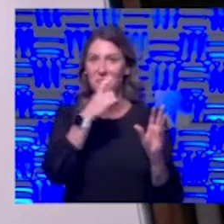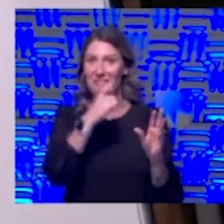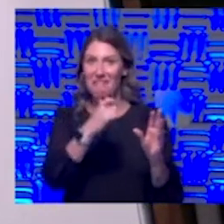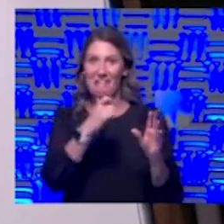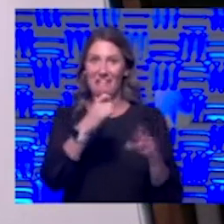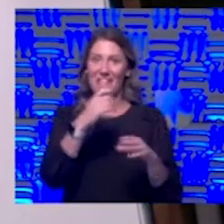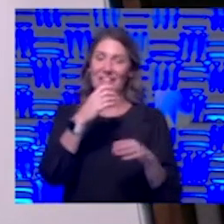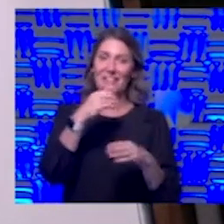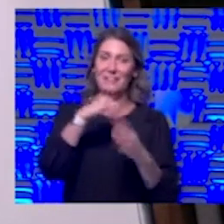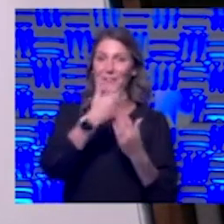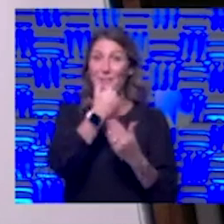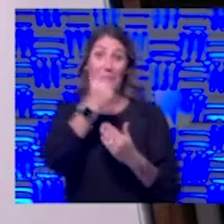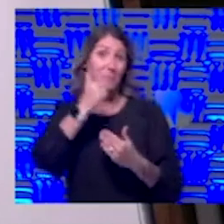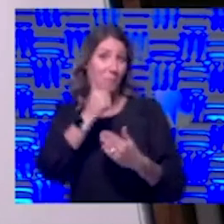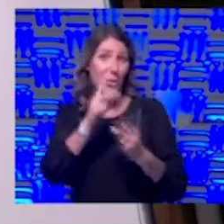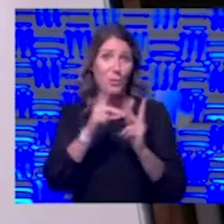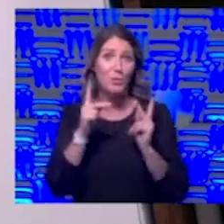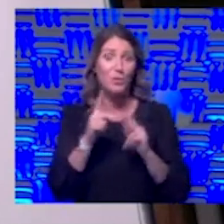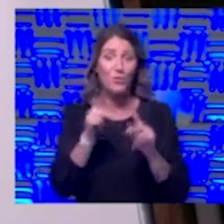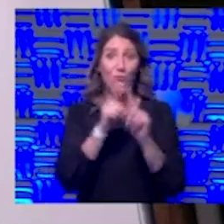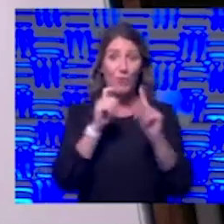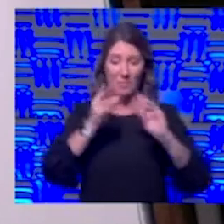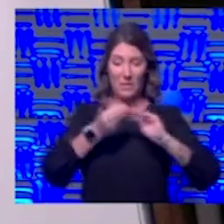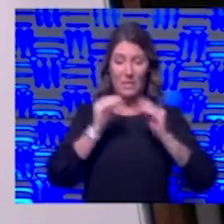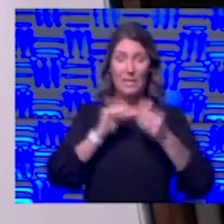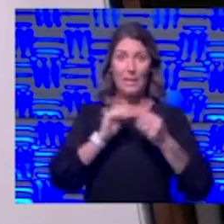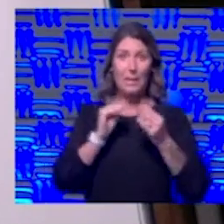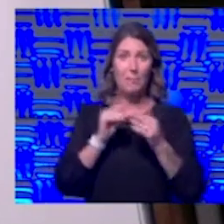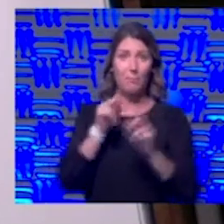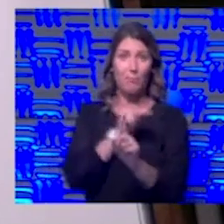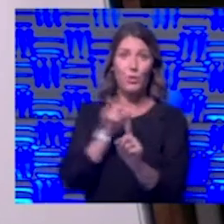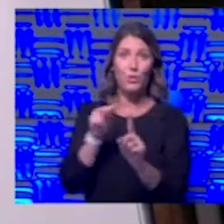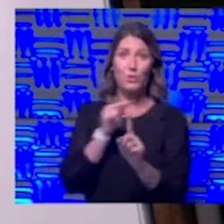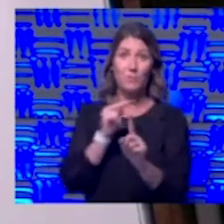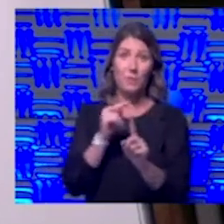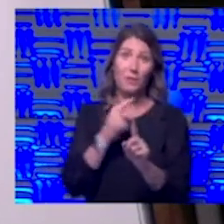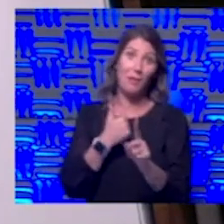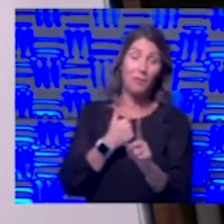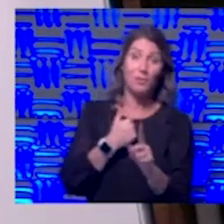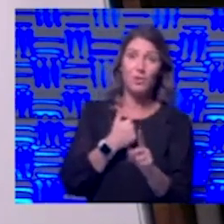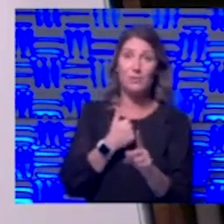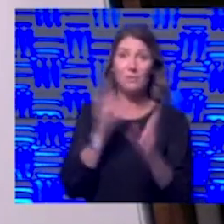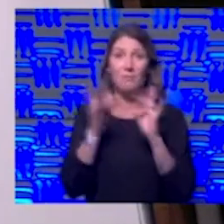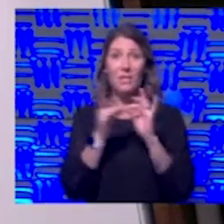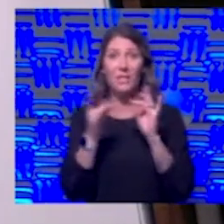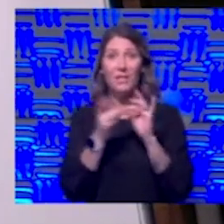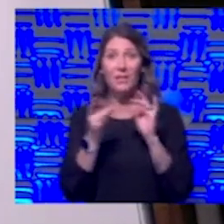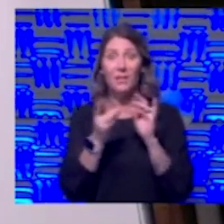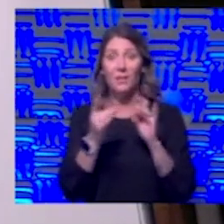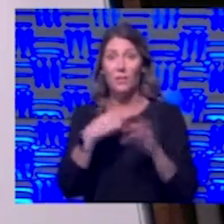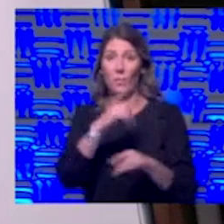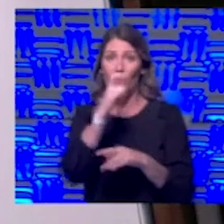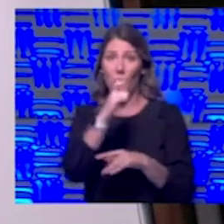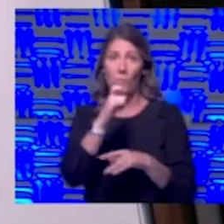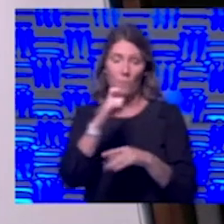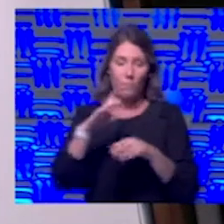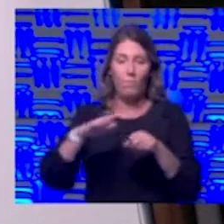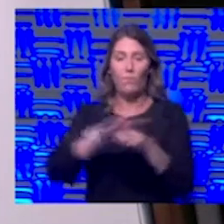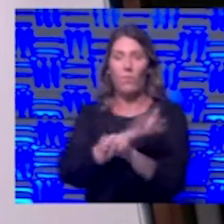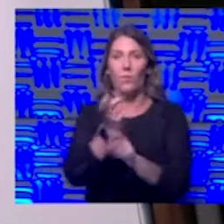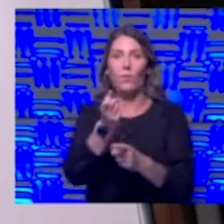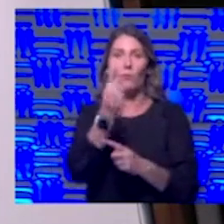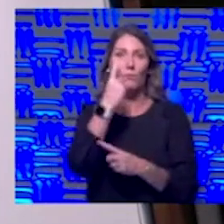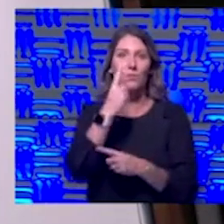any of you to really address that from a numbers standpoint. And I would anticipate that we won't really fully understand the numbers,